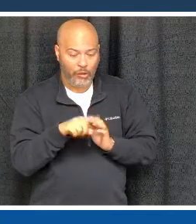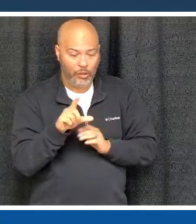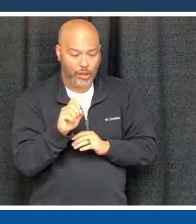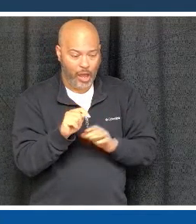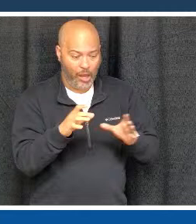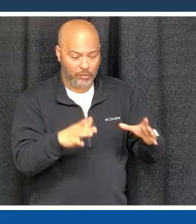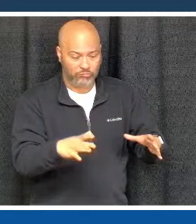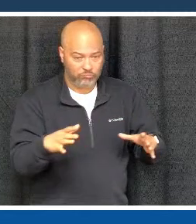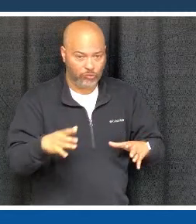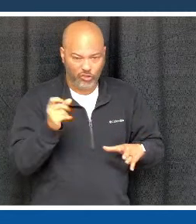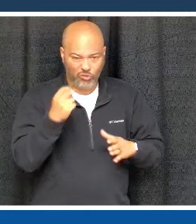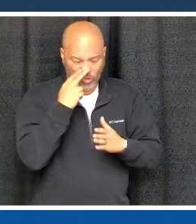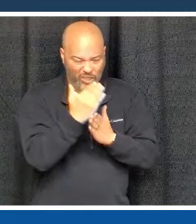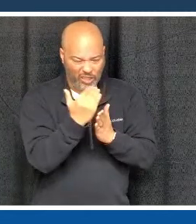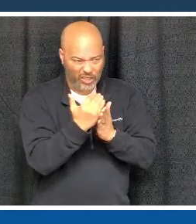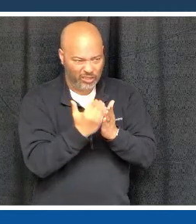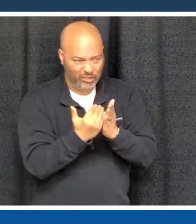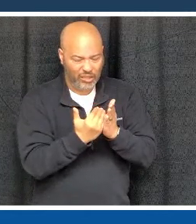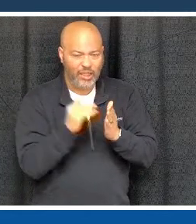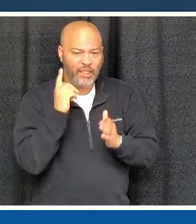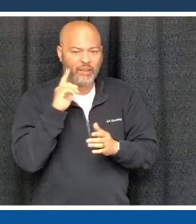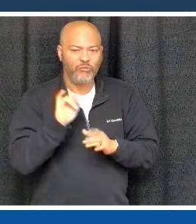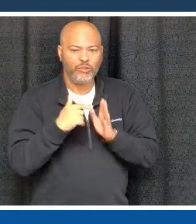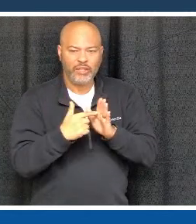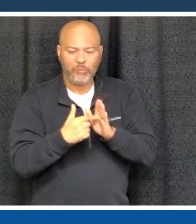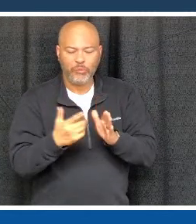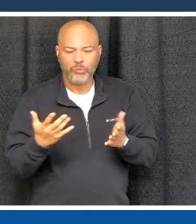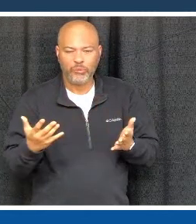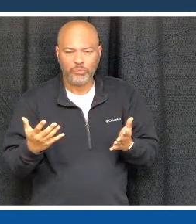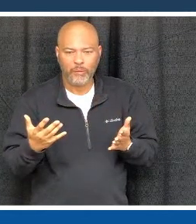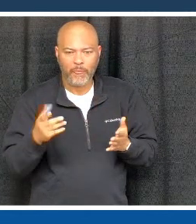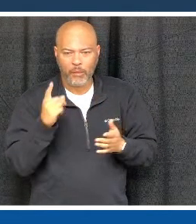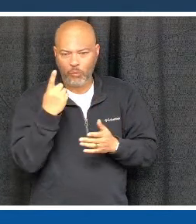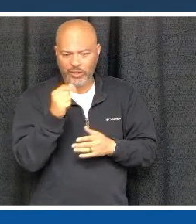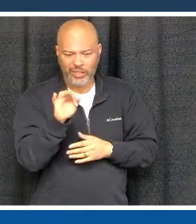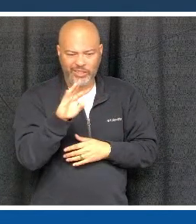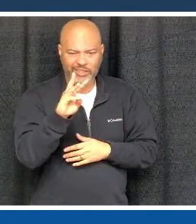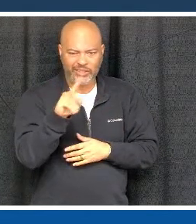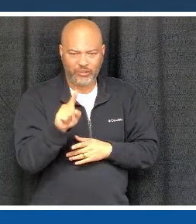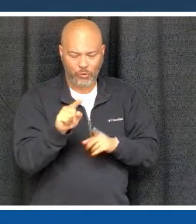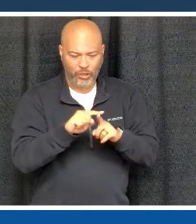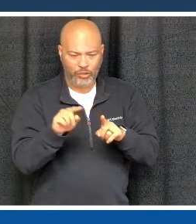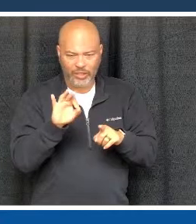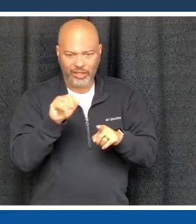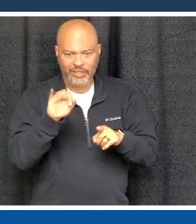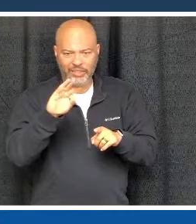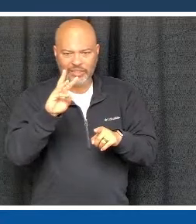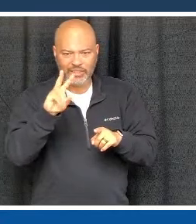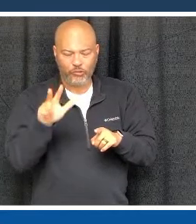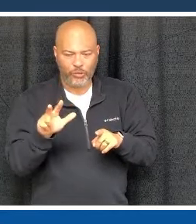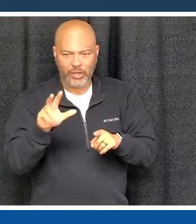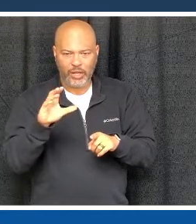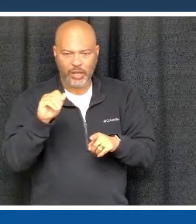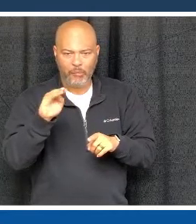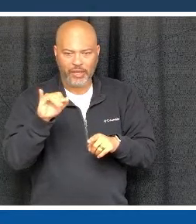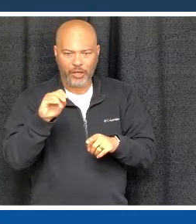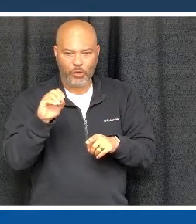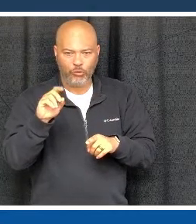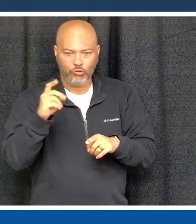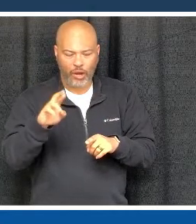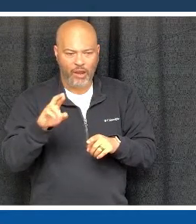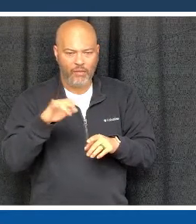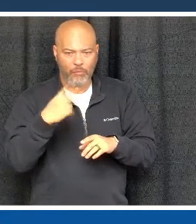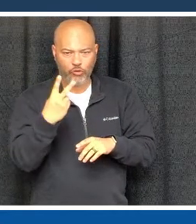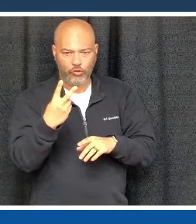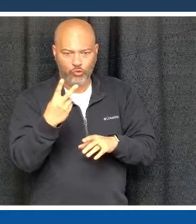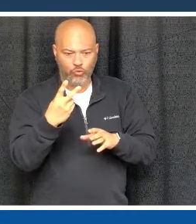look at this list, you'll see some, like for instance, one's 1961 through 1963 Camino Drive. That means there's 2 mobile homes